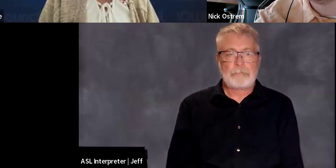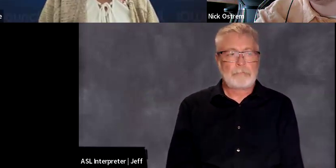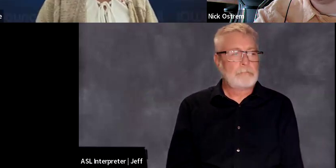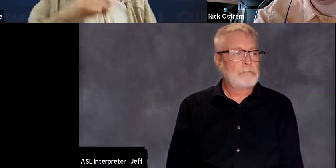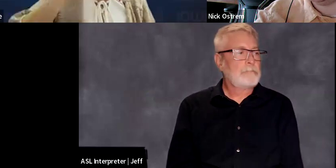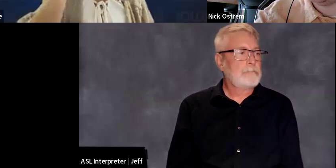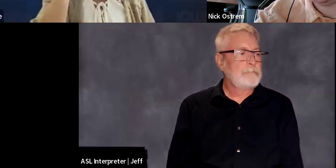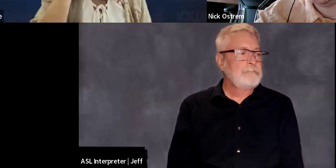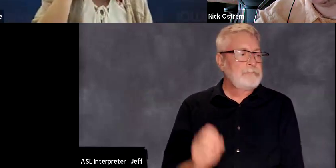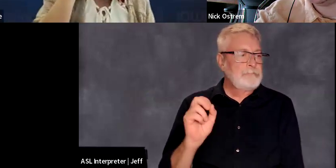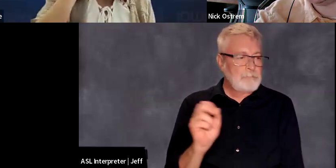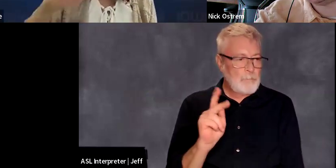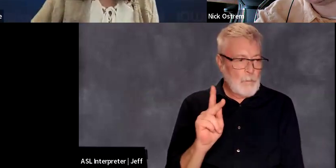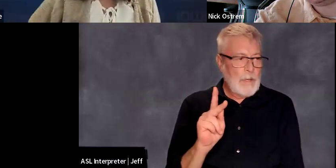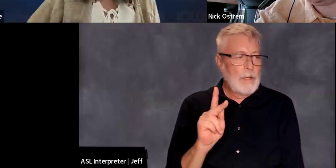Okay.